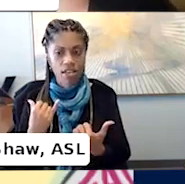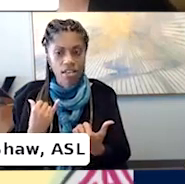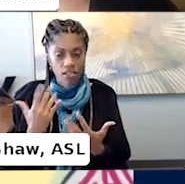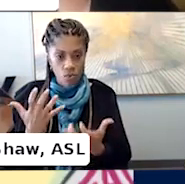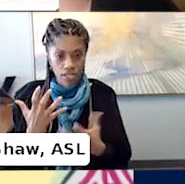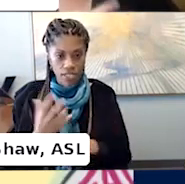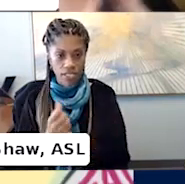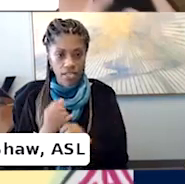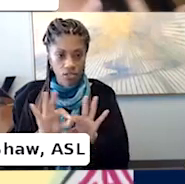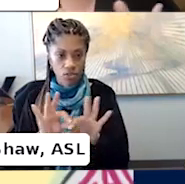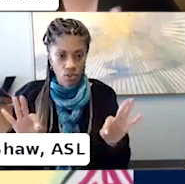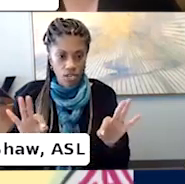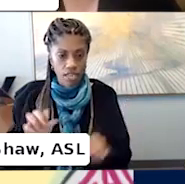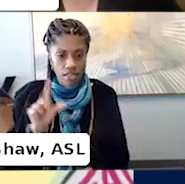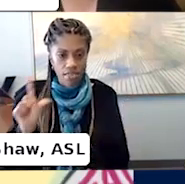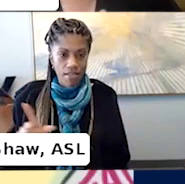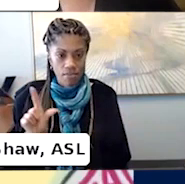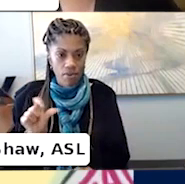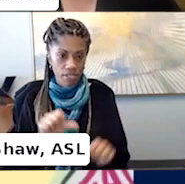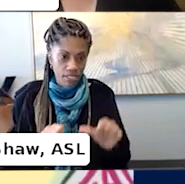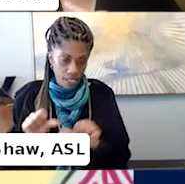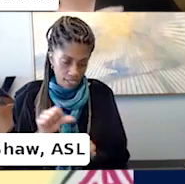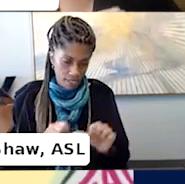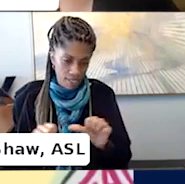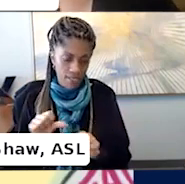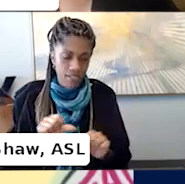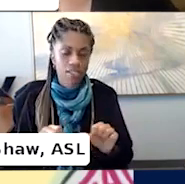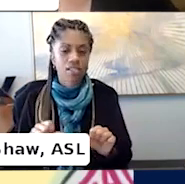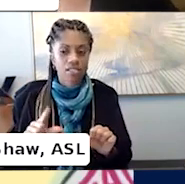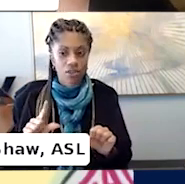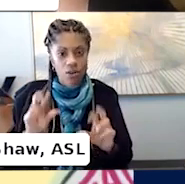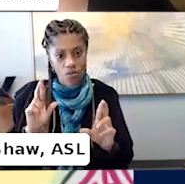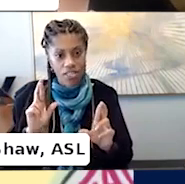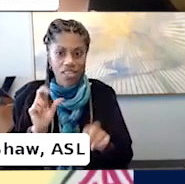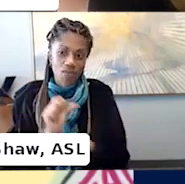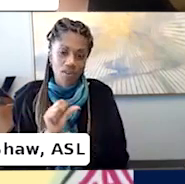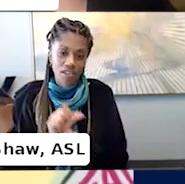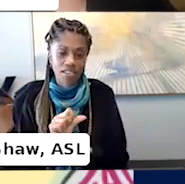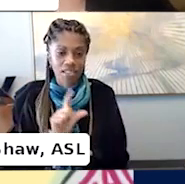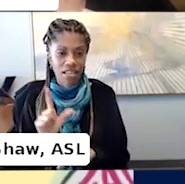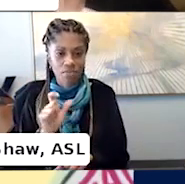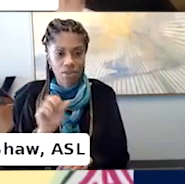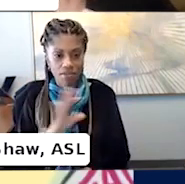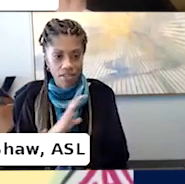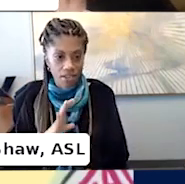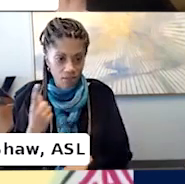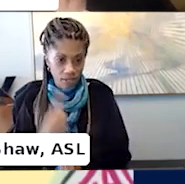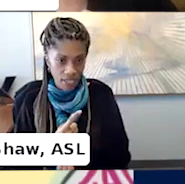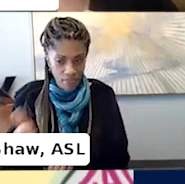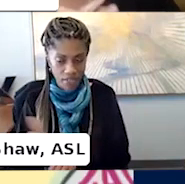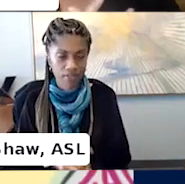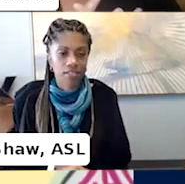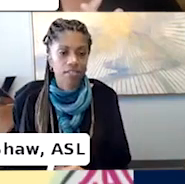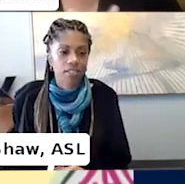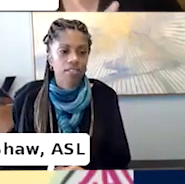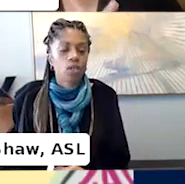day. So we've maintained connected to them. They're a great part of our community and supporters. But